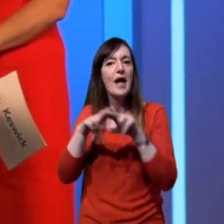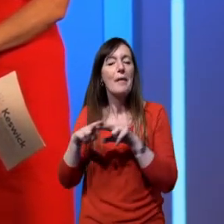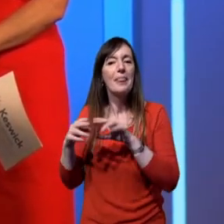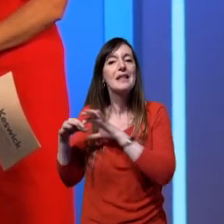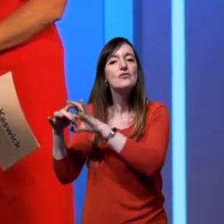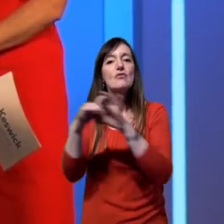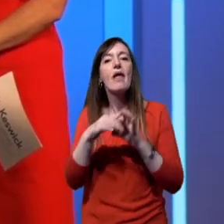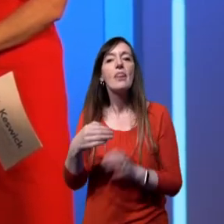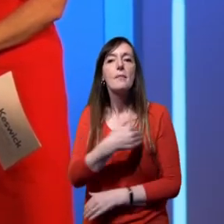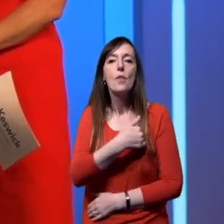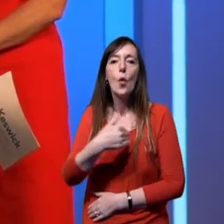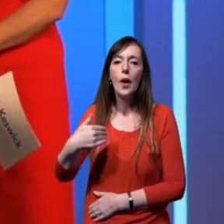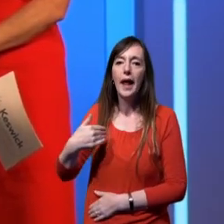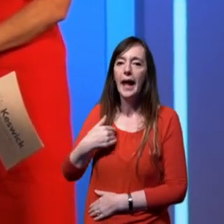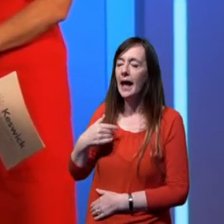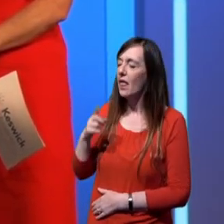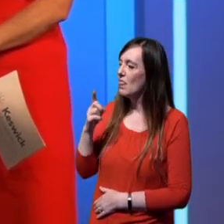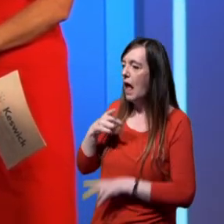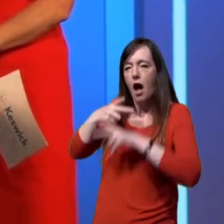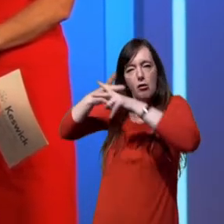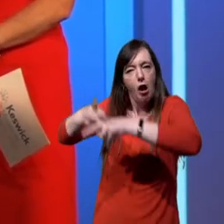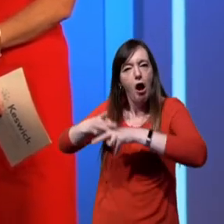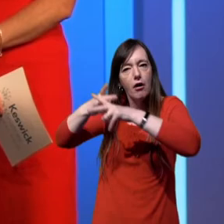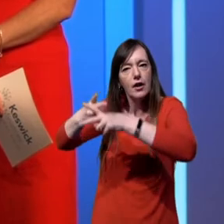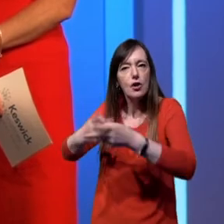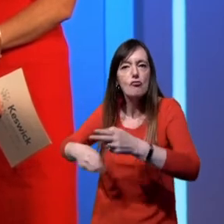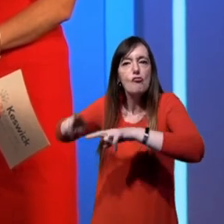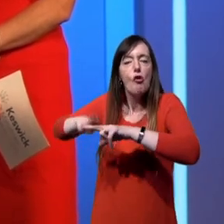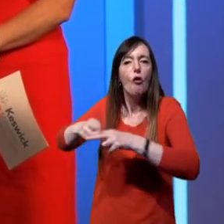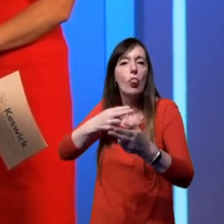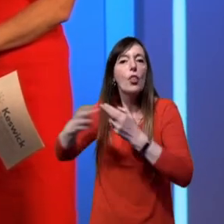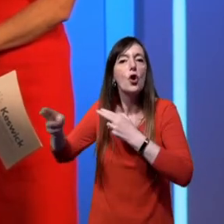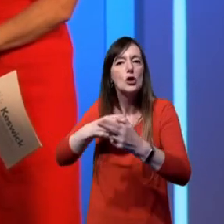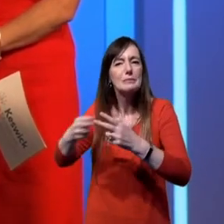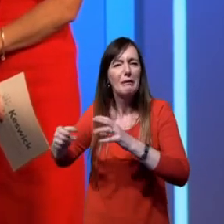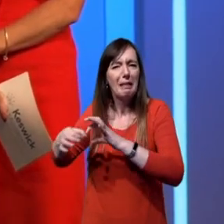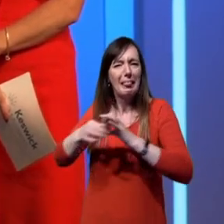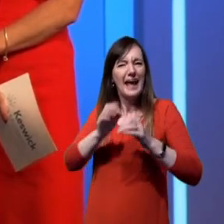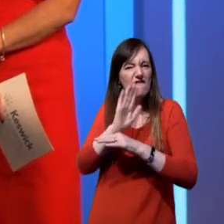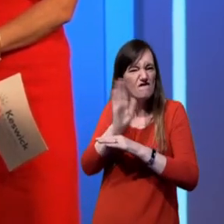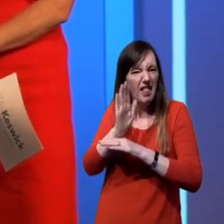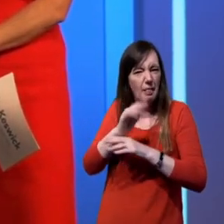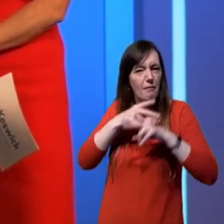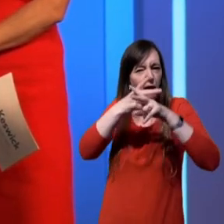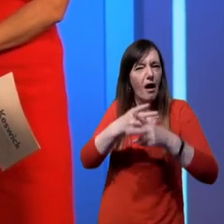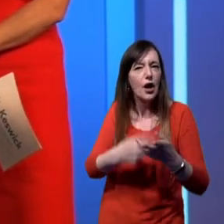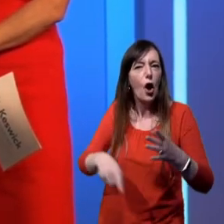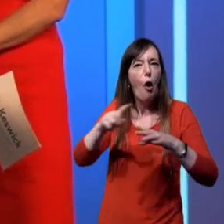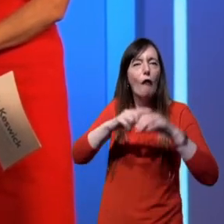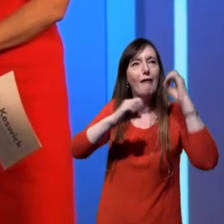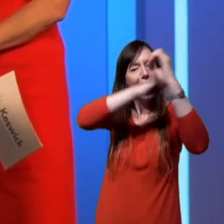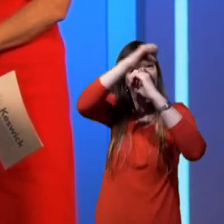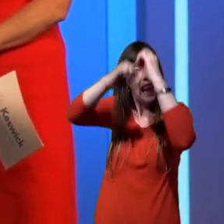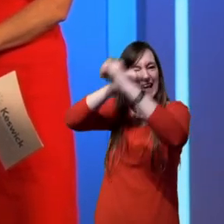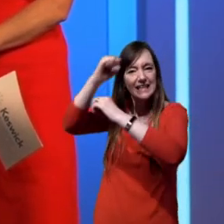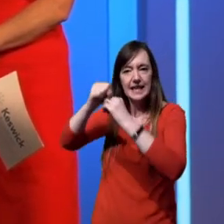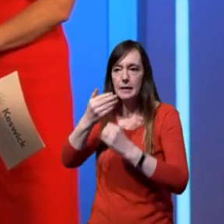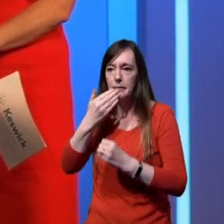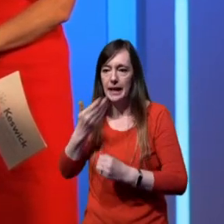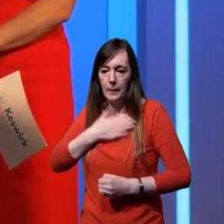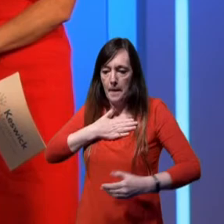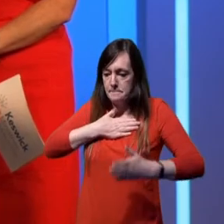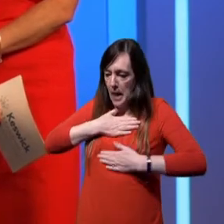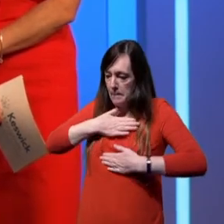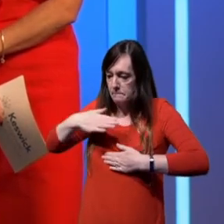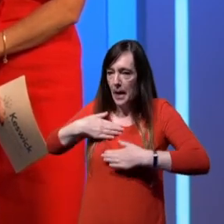the Guardians of the Gospel, Guardians of the Galaxy mashup theme. Got absolutely covered in sticky stickers and sticky